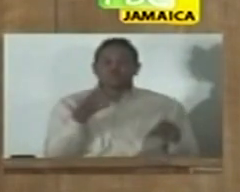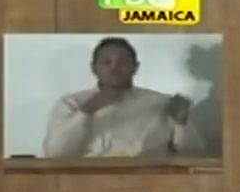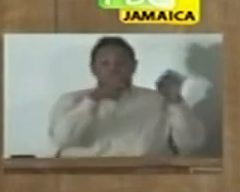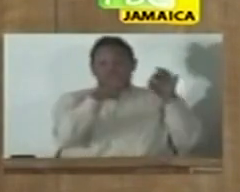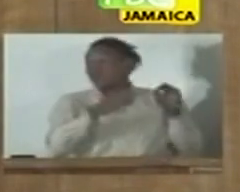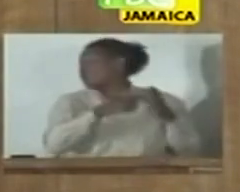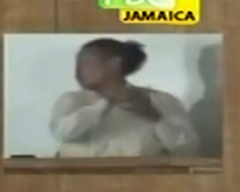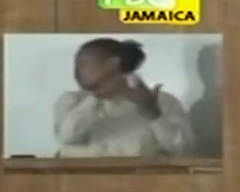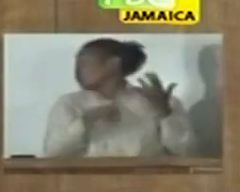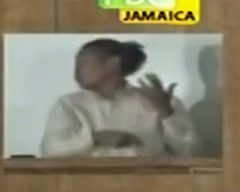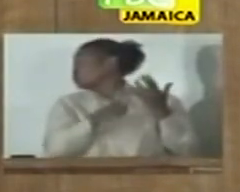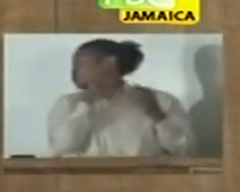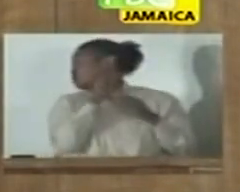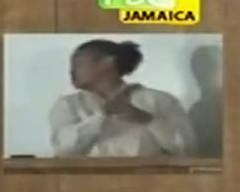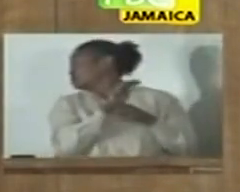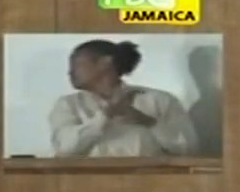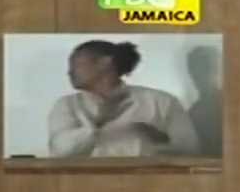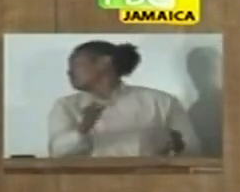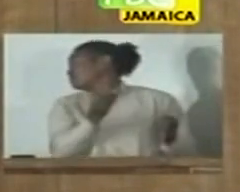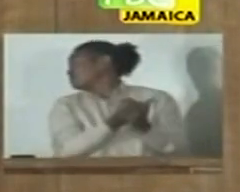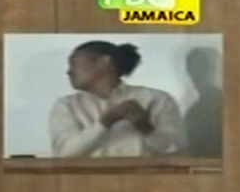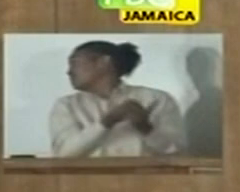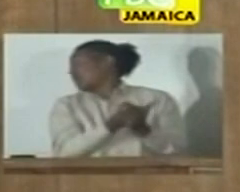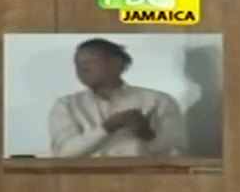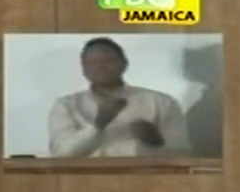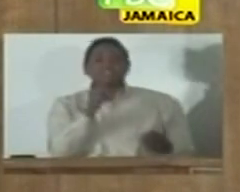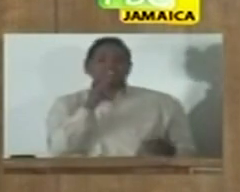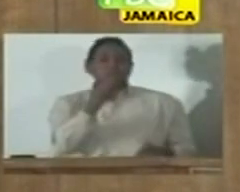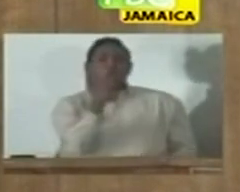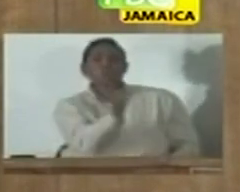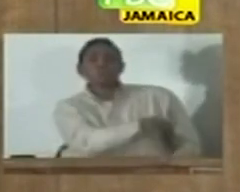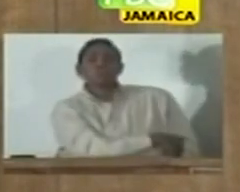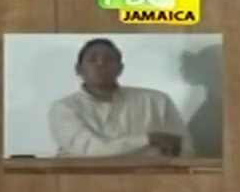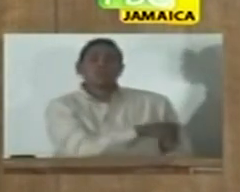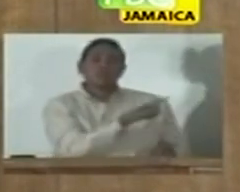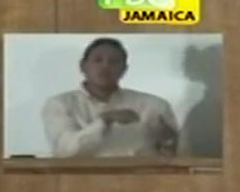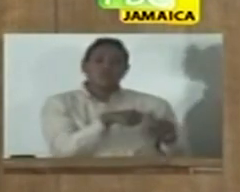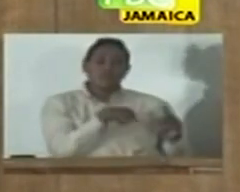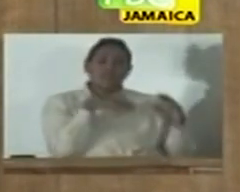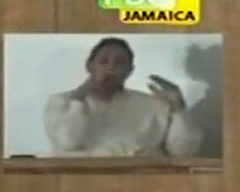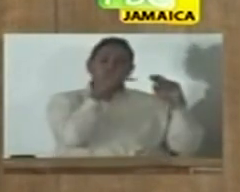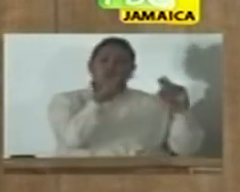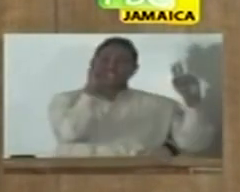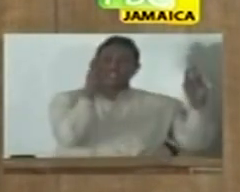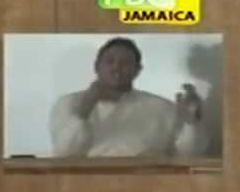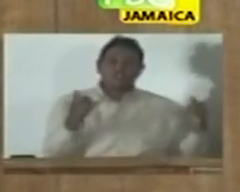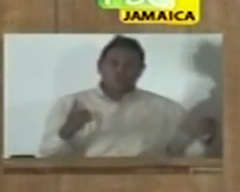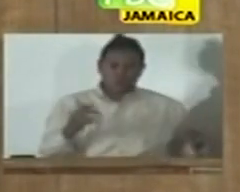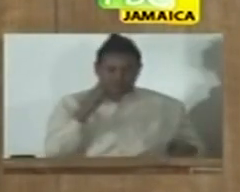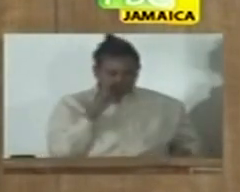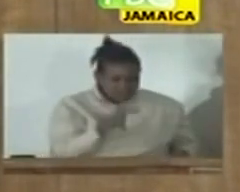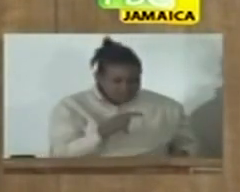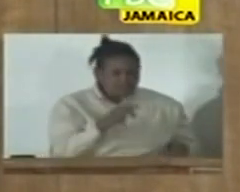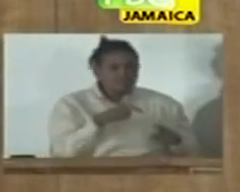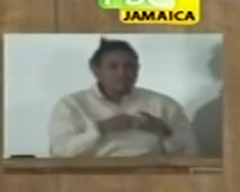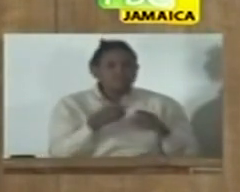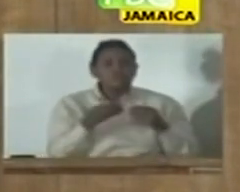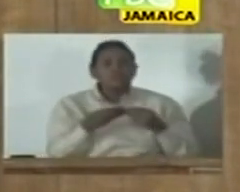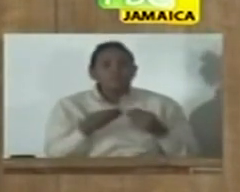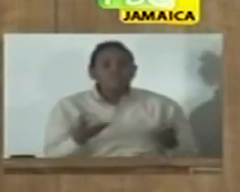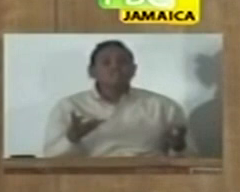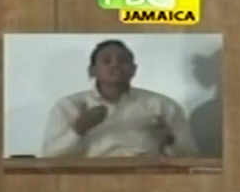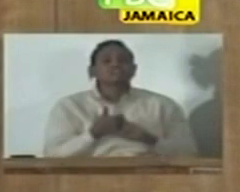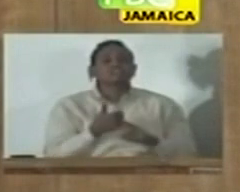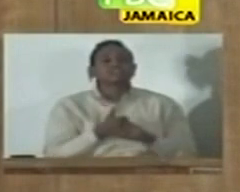the Minister of Finance may not be shortchanged? When I deal with the issues I'm dealing with the provisions